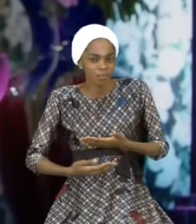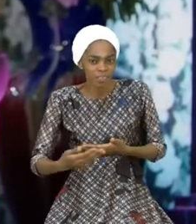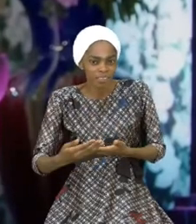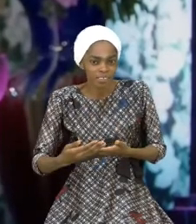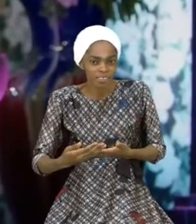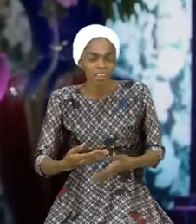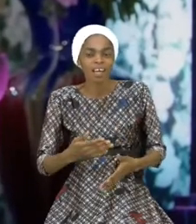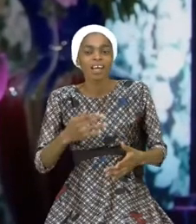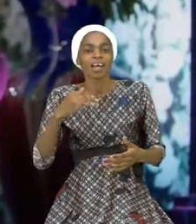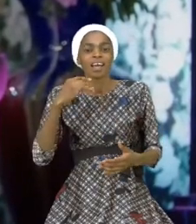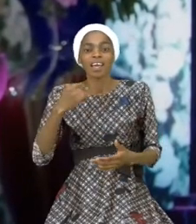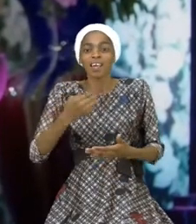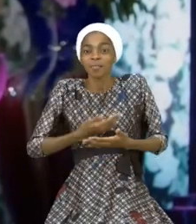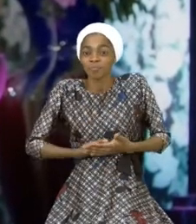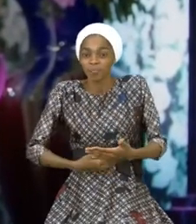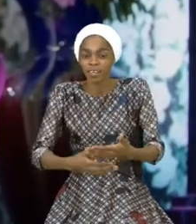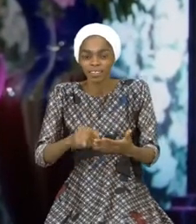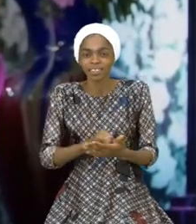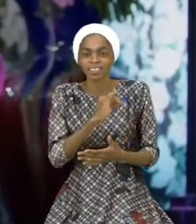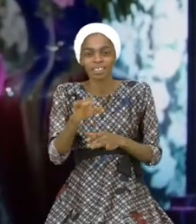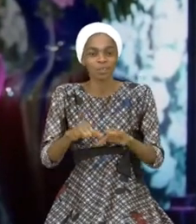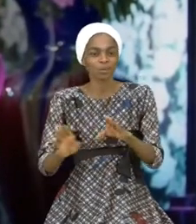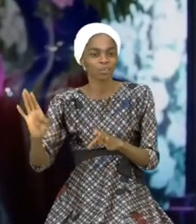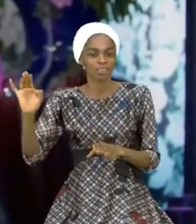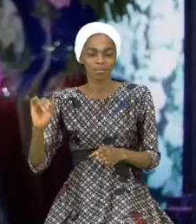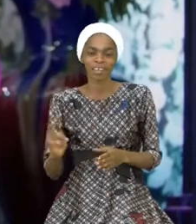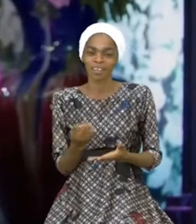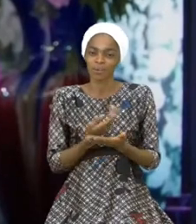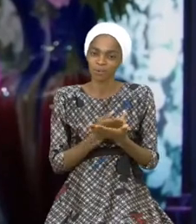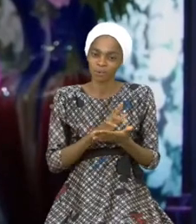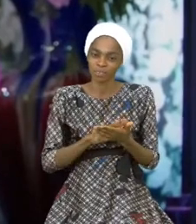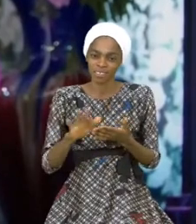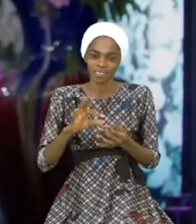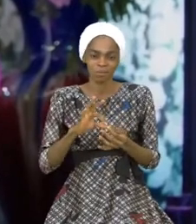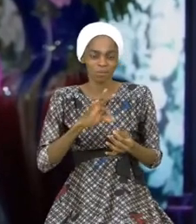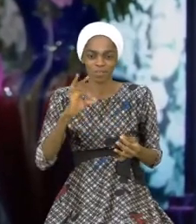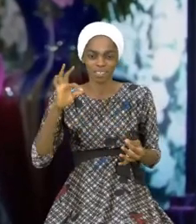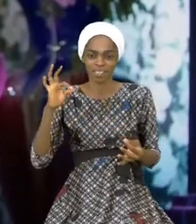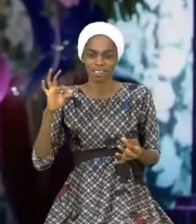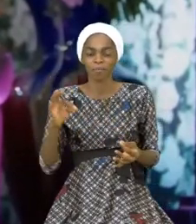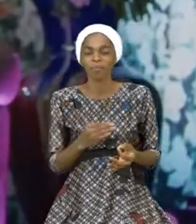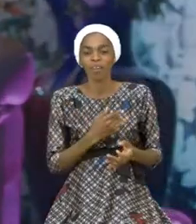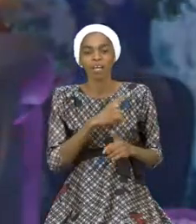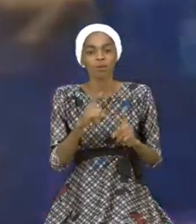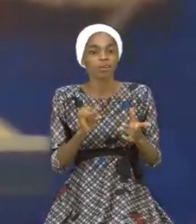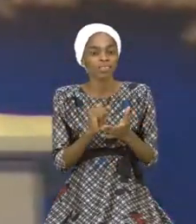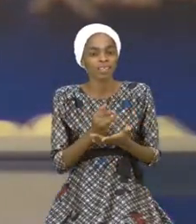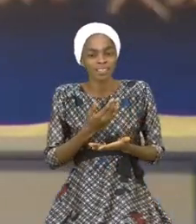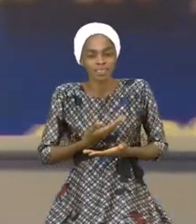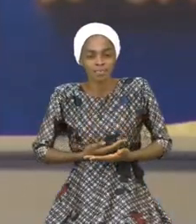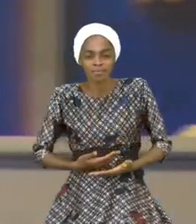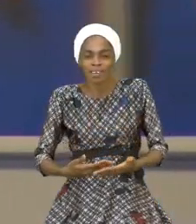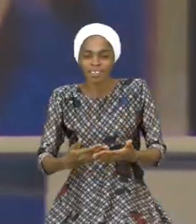birth that is done by the Holy Ghost, Holy Spirit. And when that birth